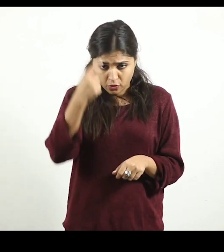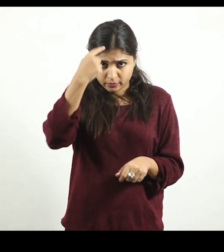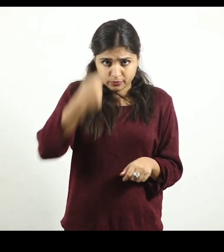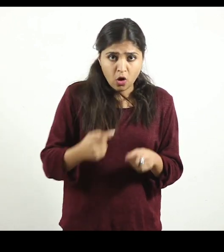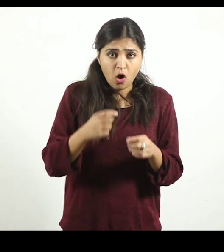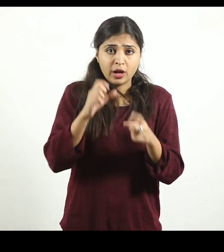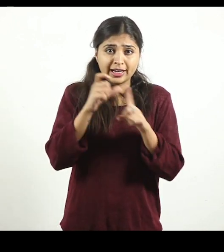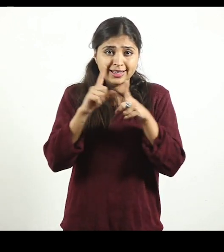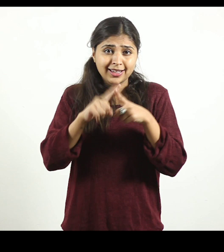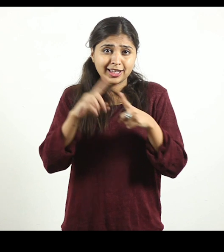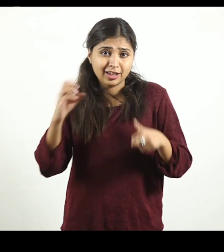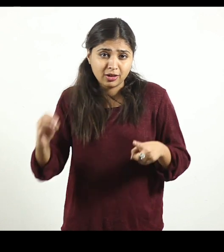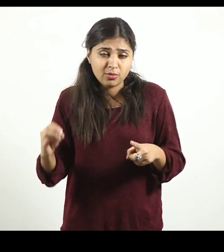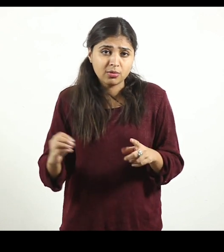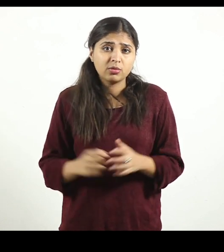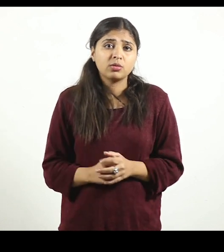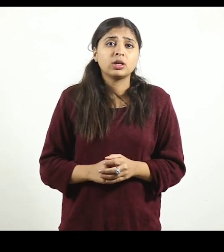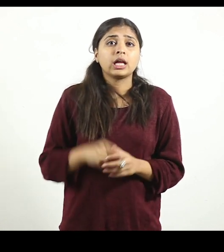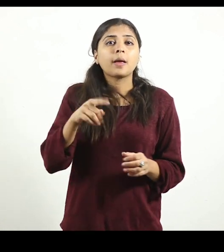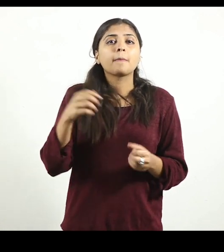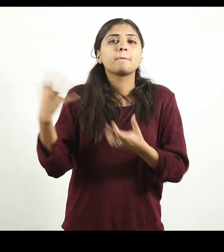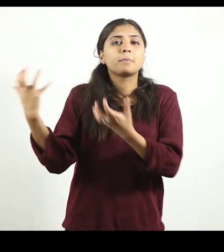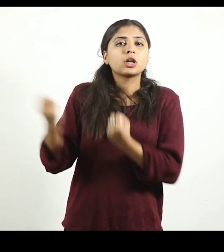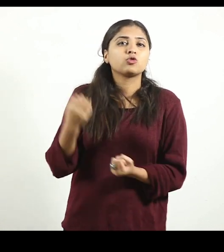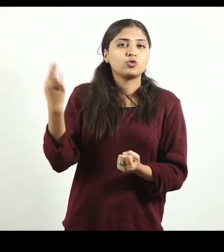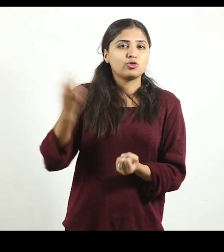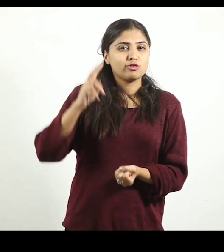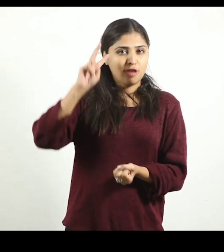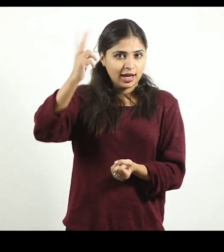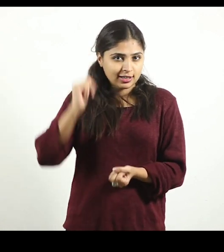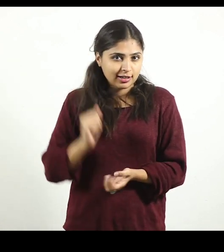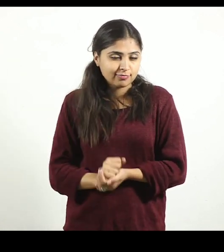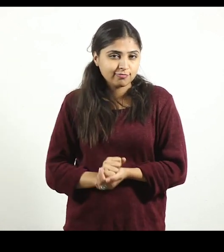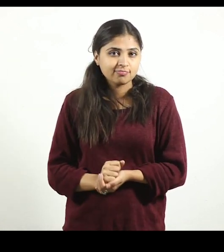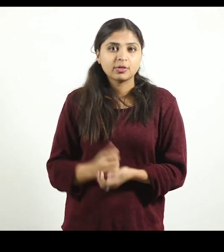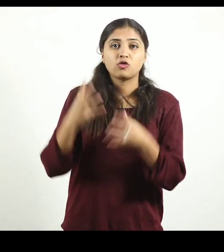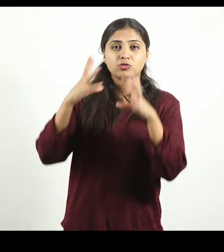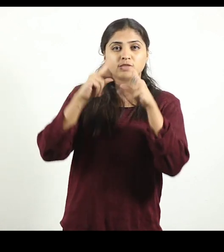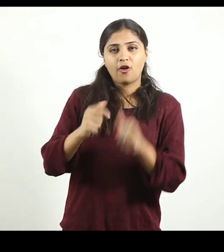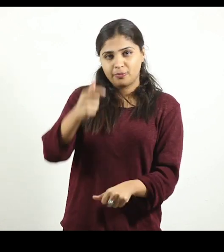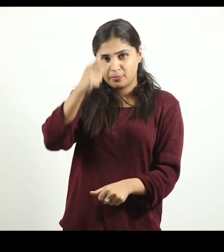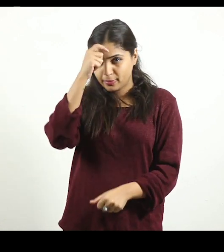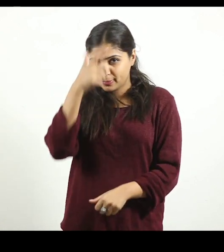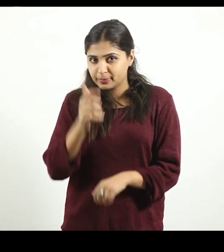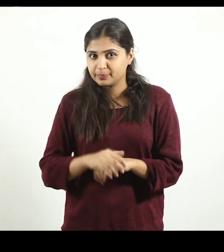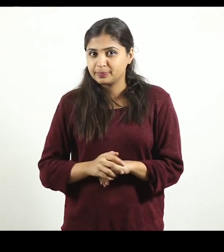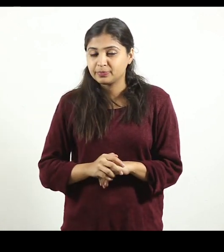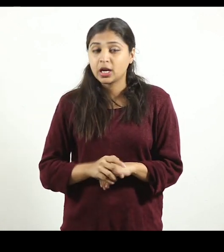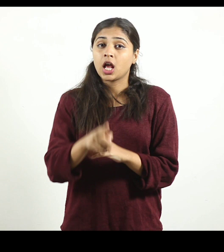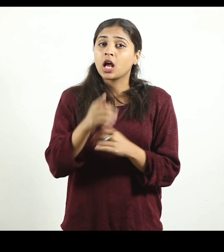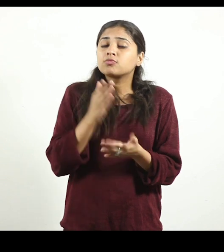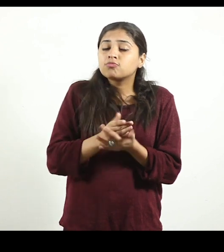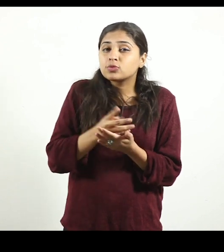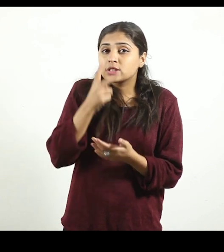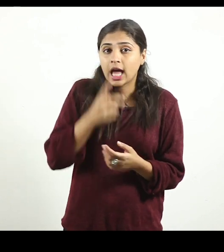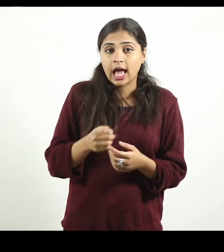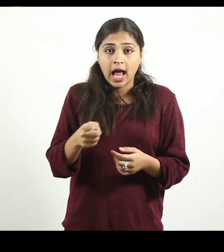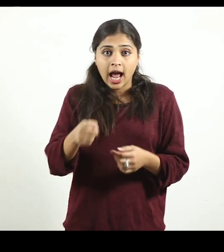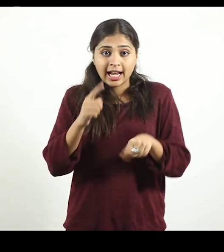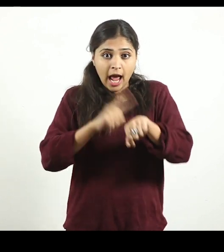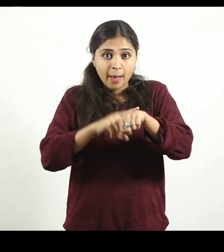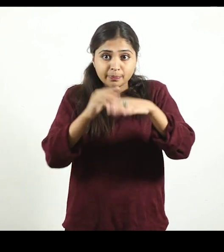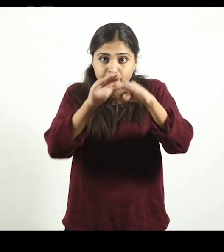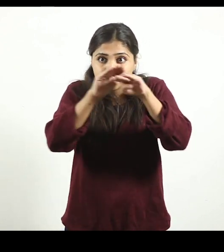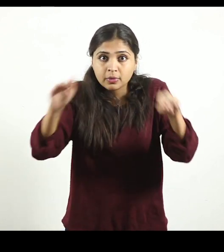in solving problems. It ensures that deadlines are met and there is a high quality work. It helps in building